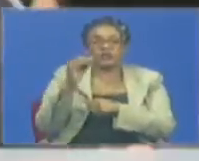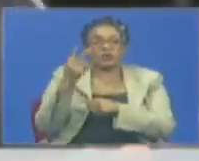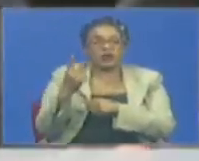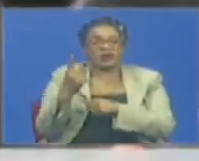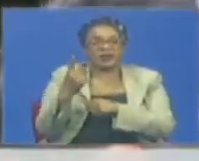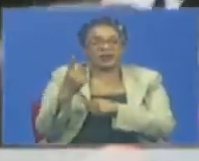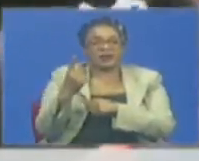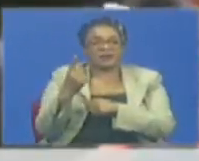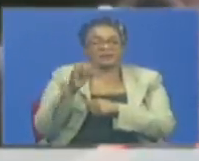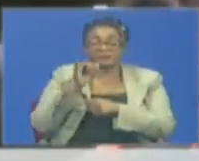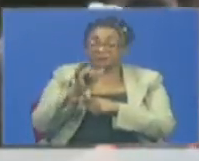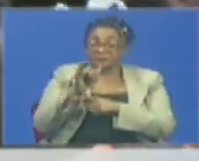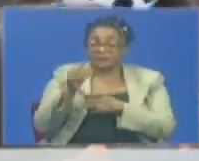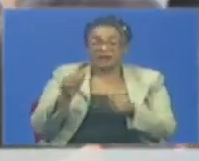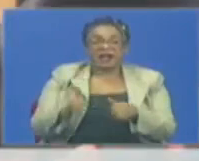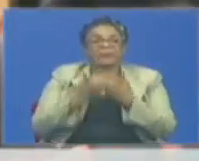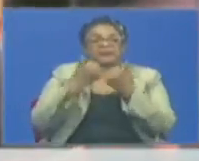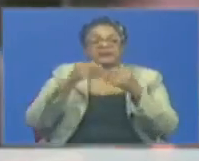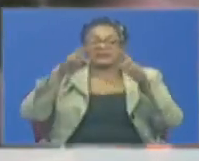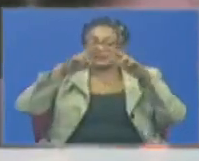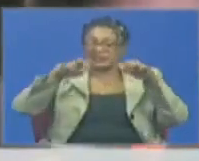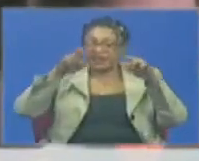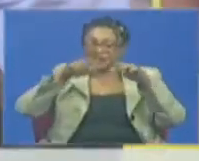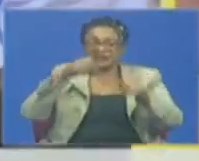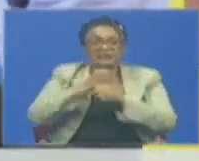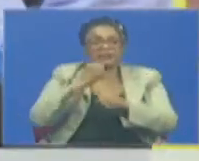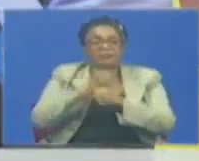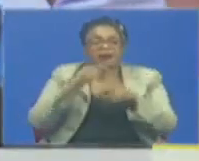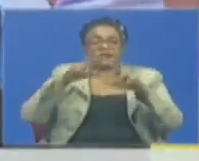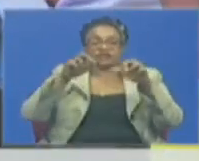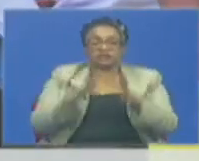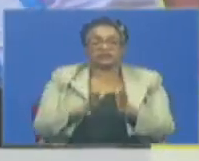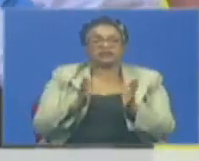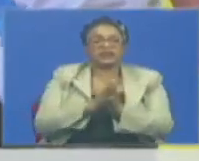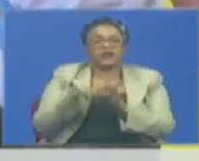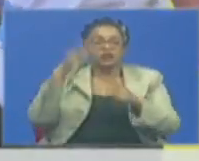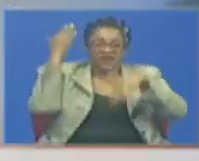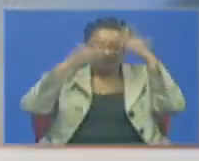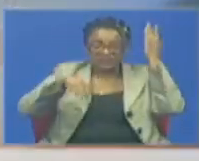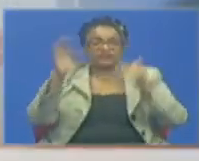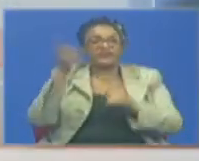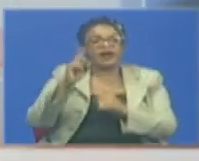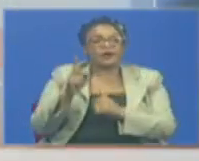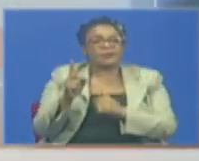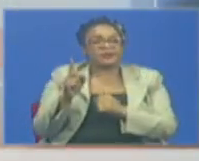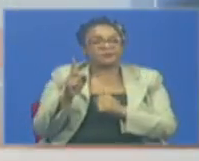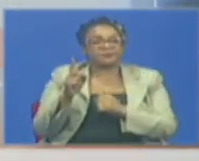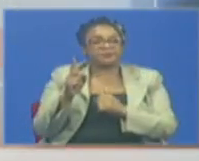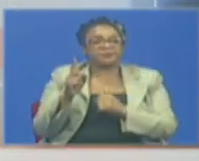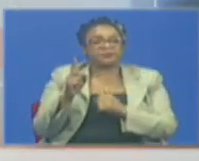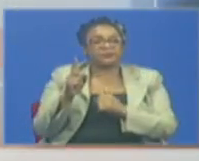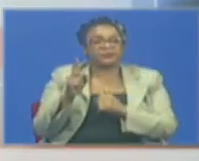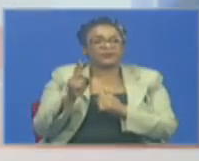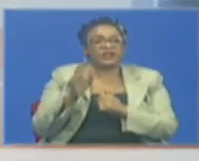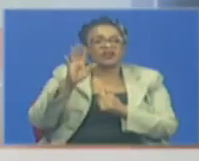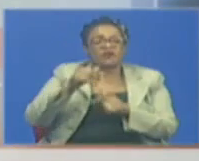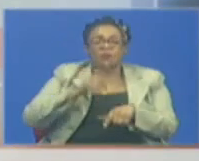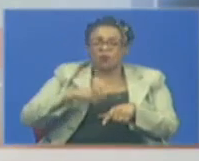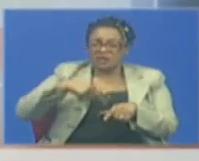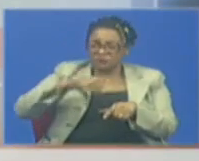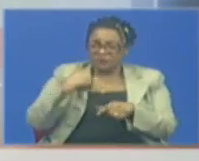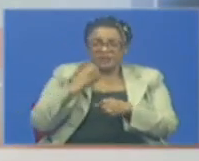2021. This is following a study done by a team of researchers and modelers at the University of Nairobi. Part of what we have actually been doing is